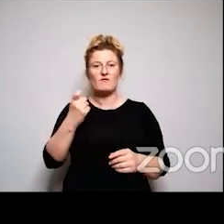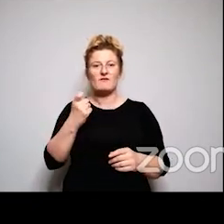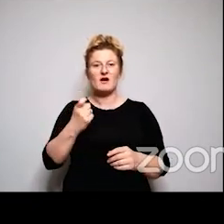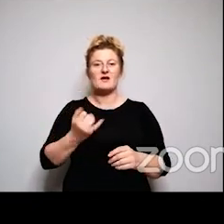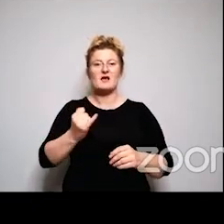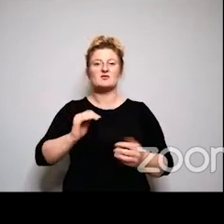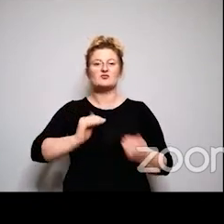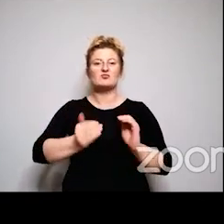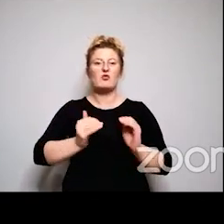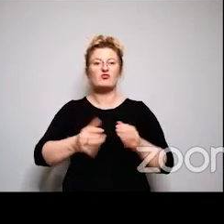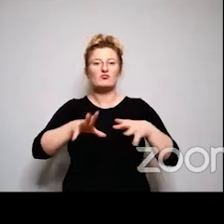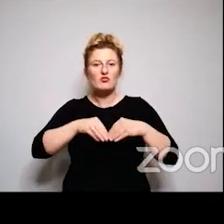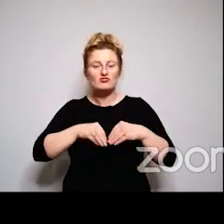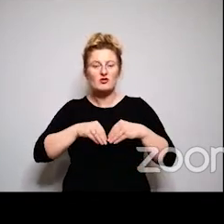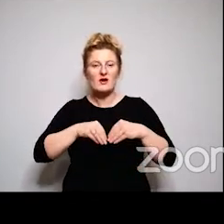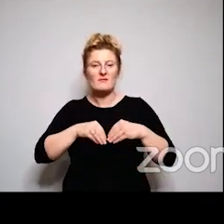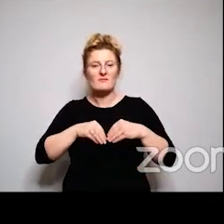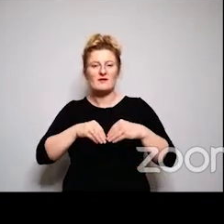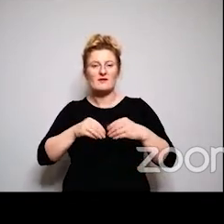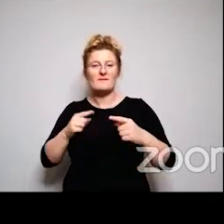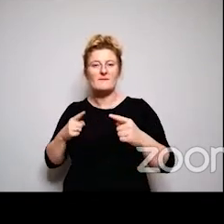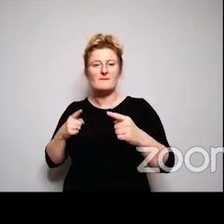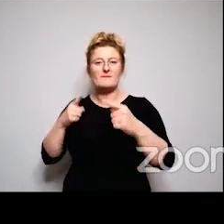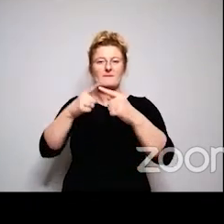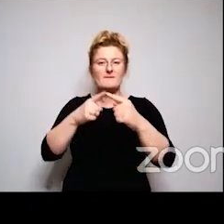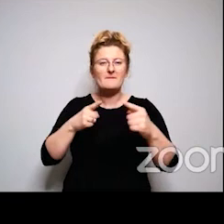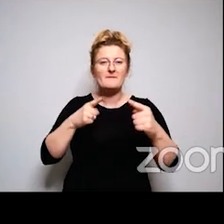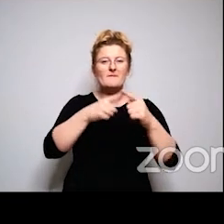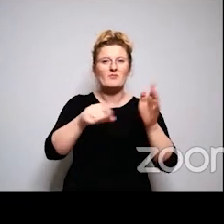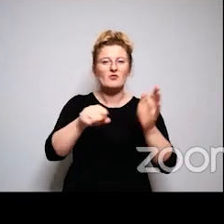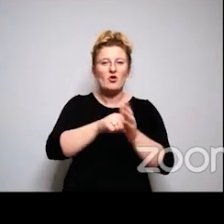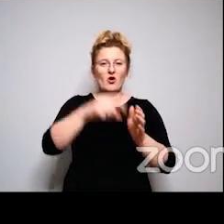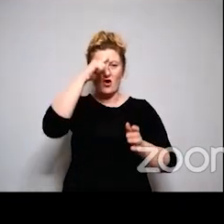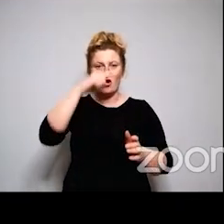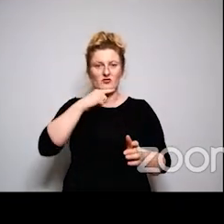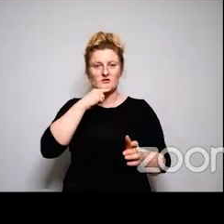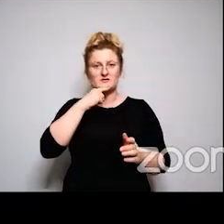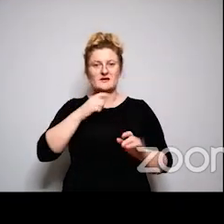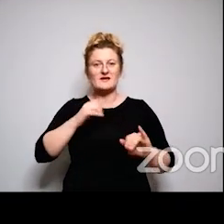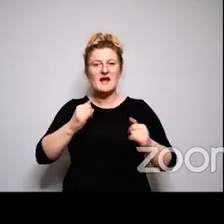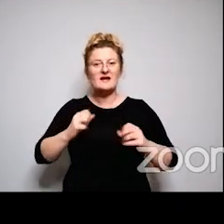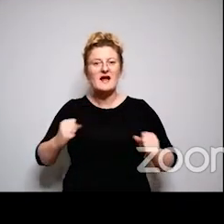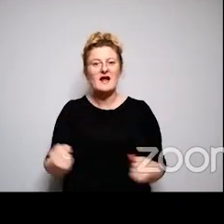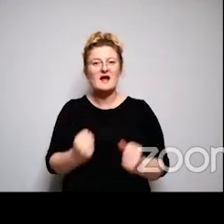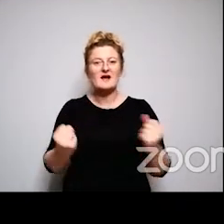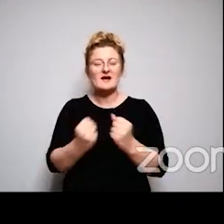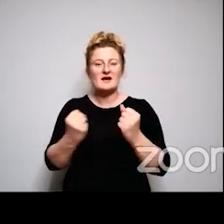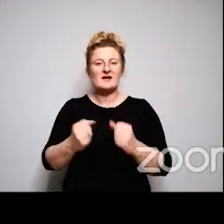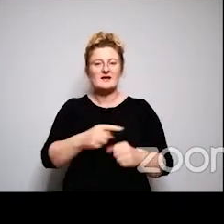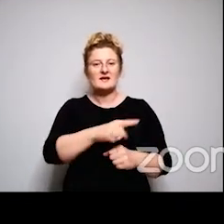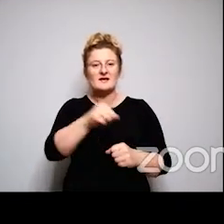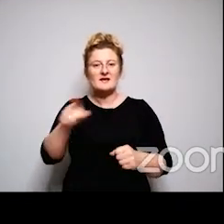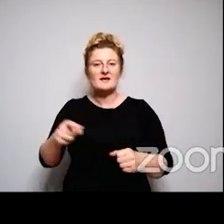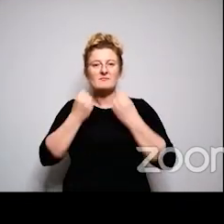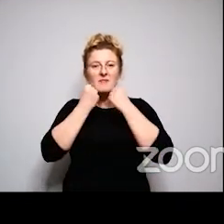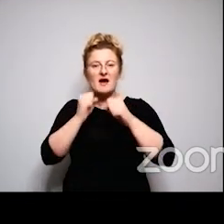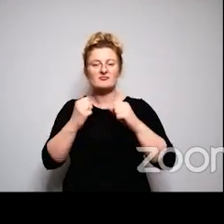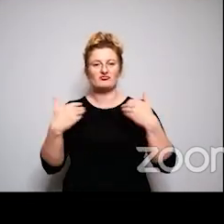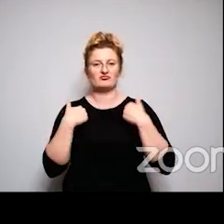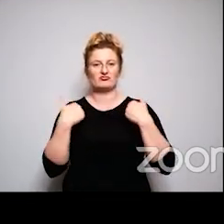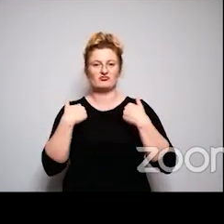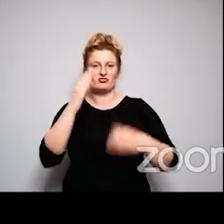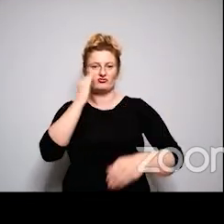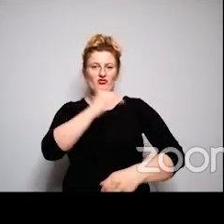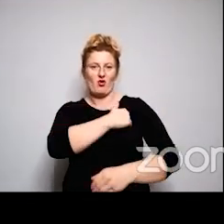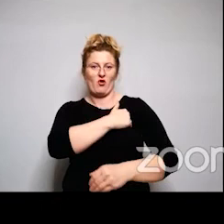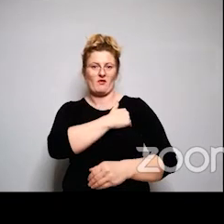attending all workshops, they were attending all activities, they were leading the activities, we just thought this, in the case of